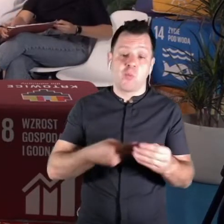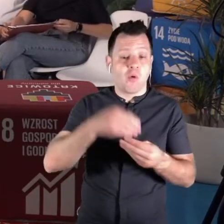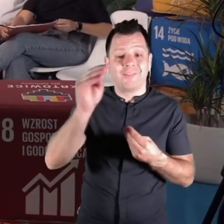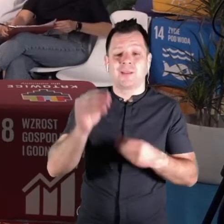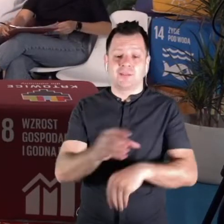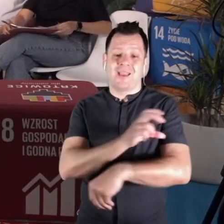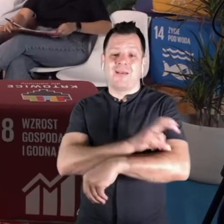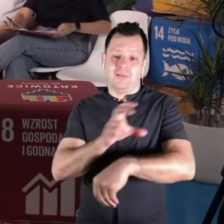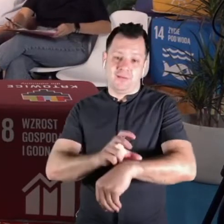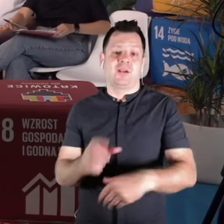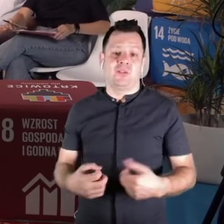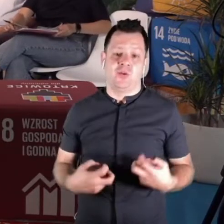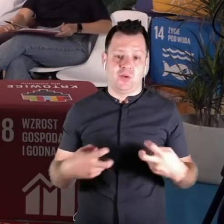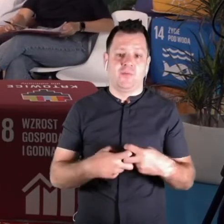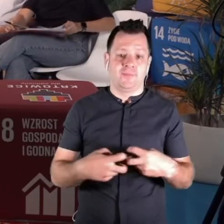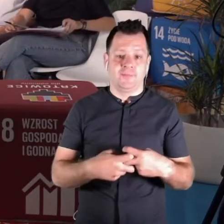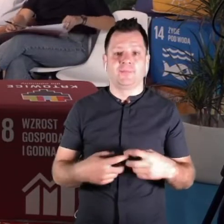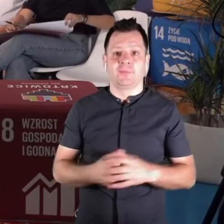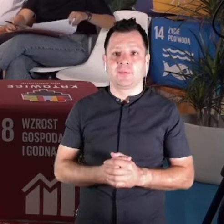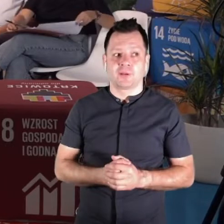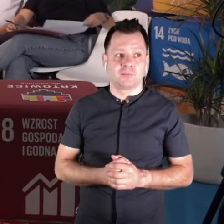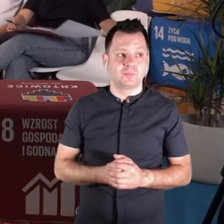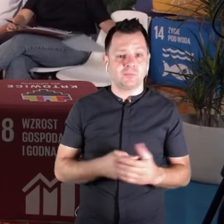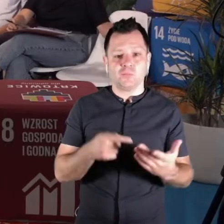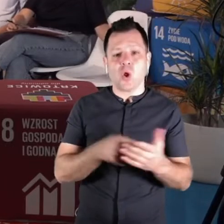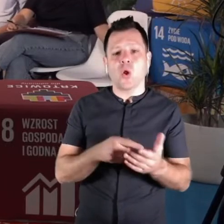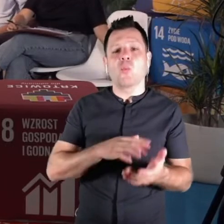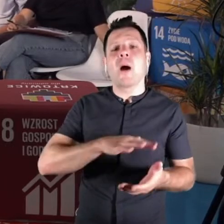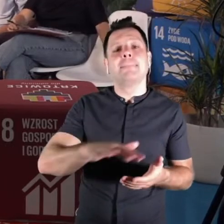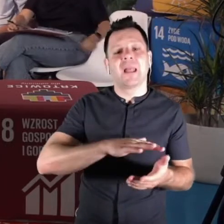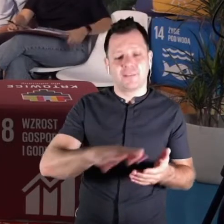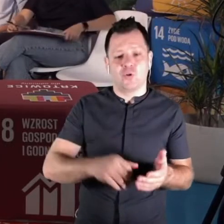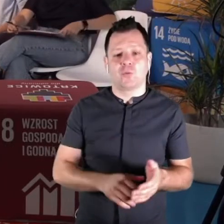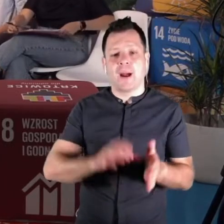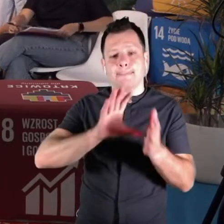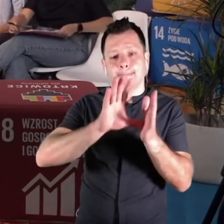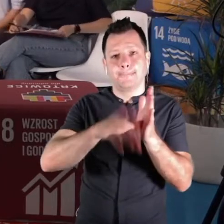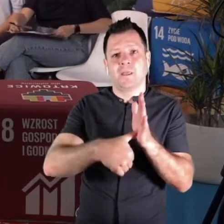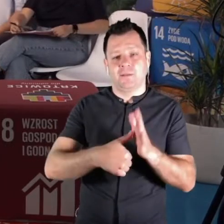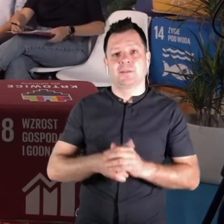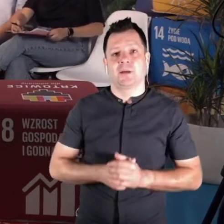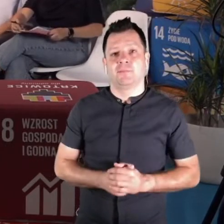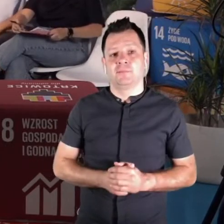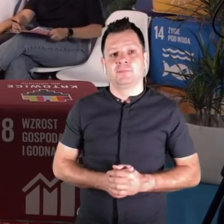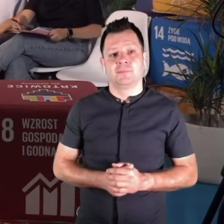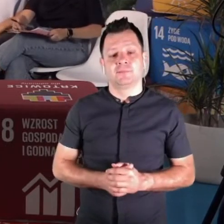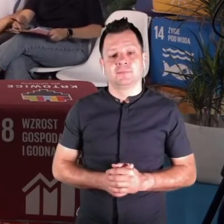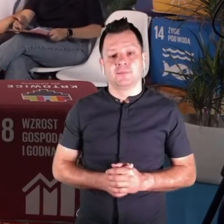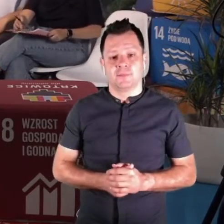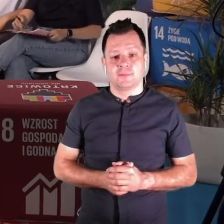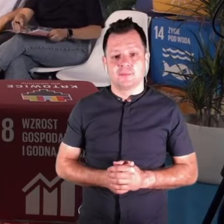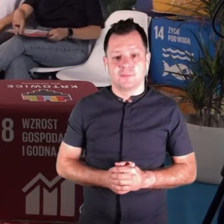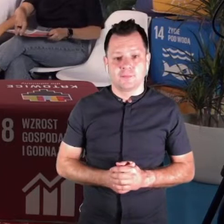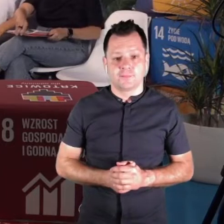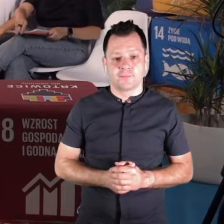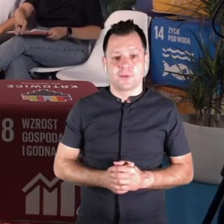very important and useful in case of open source like this, there is a community of different cities, different institutions. So you